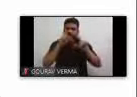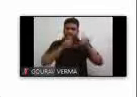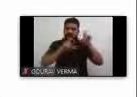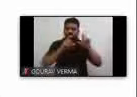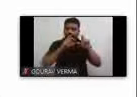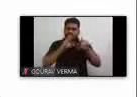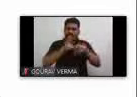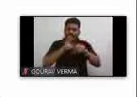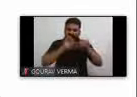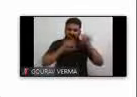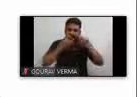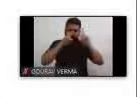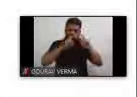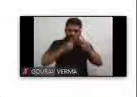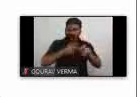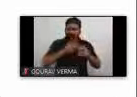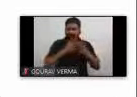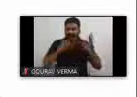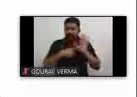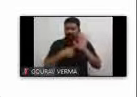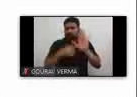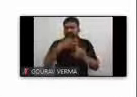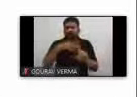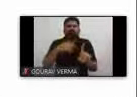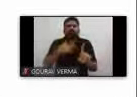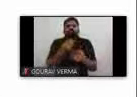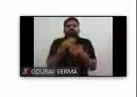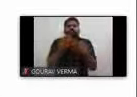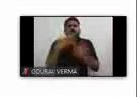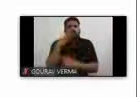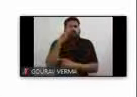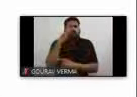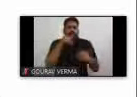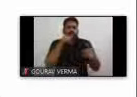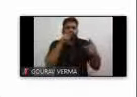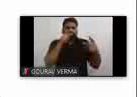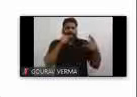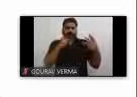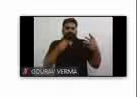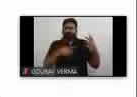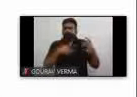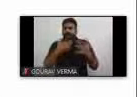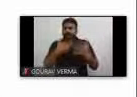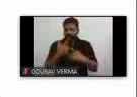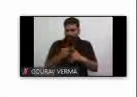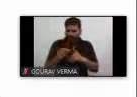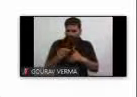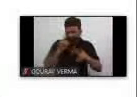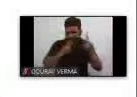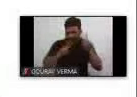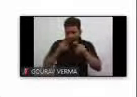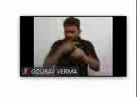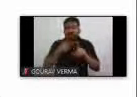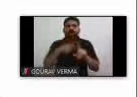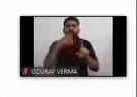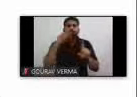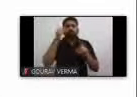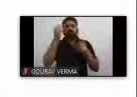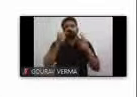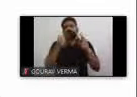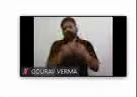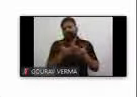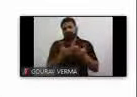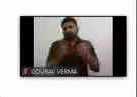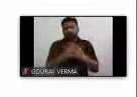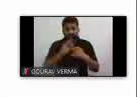diya maine. I've only given the important aspects that we look for during functional assessment of children with deaf blindness. But all this